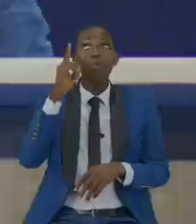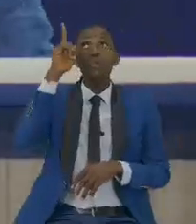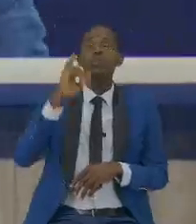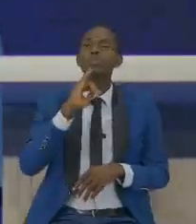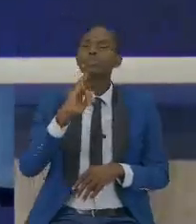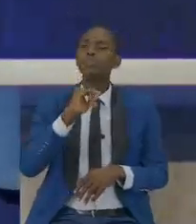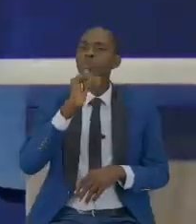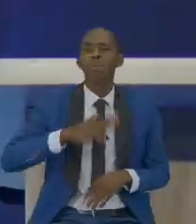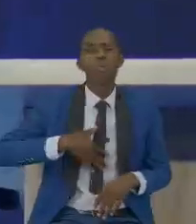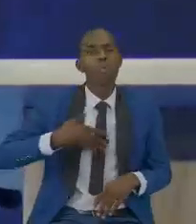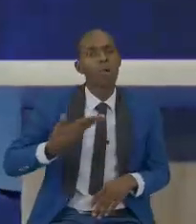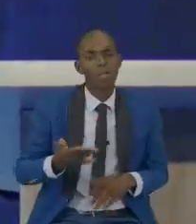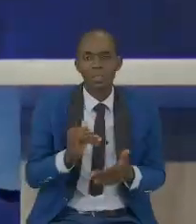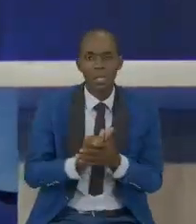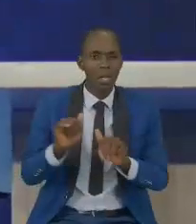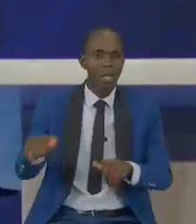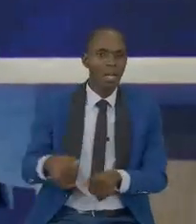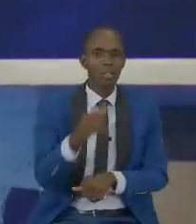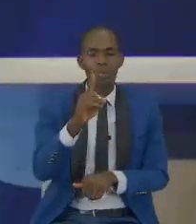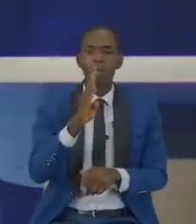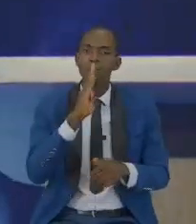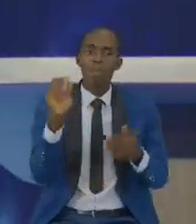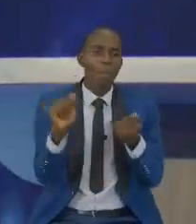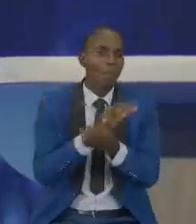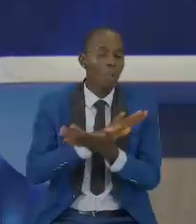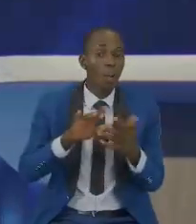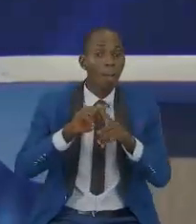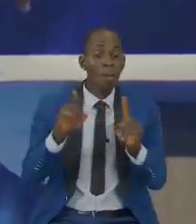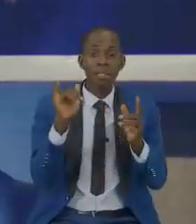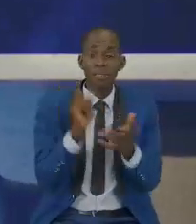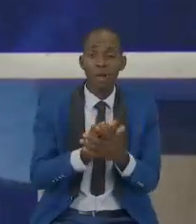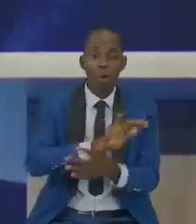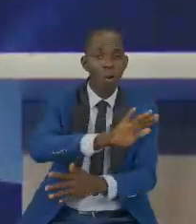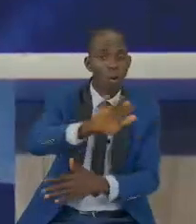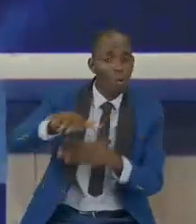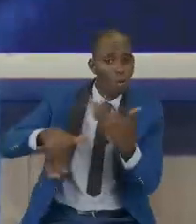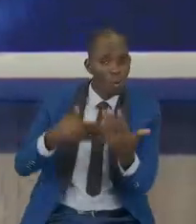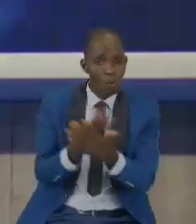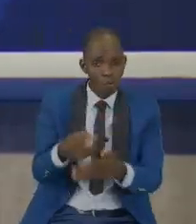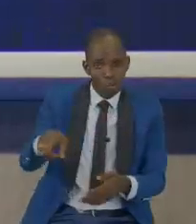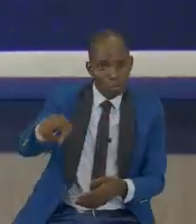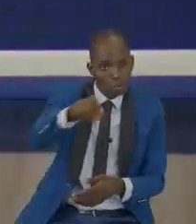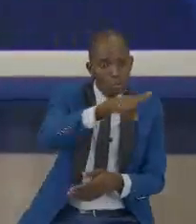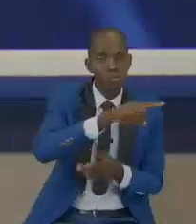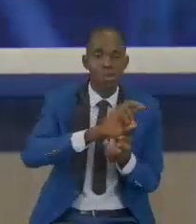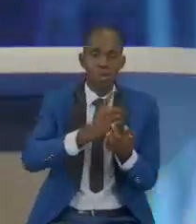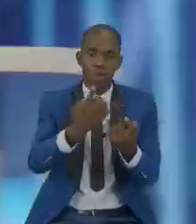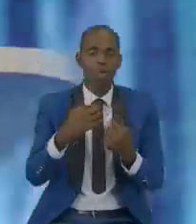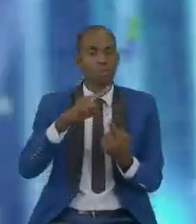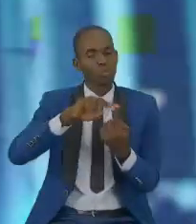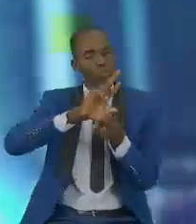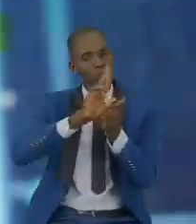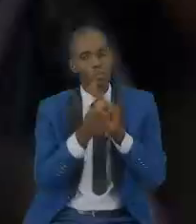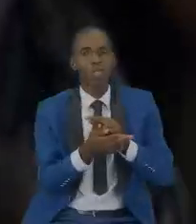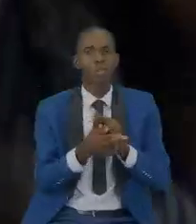that any shall perish, but that all shall come to repentance. And I see